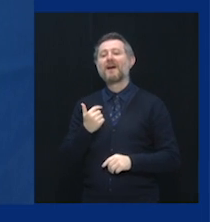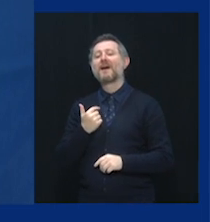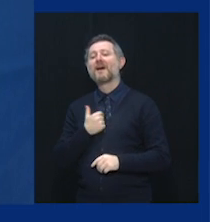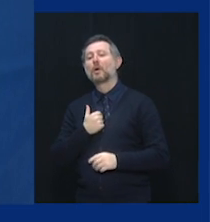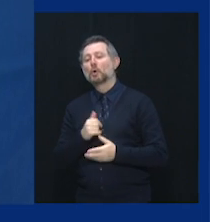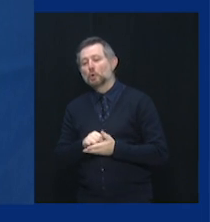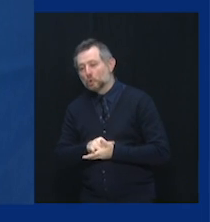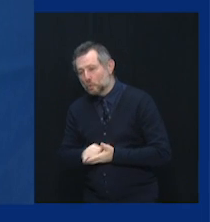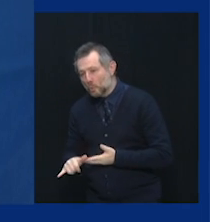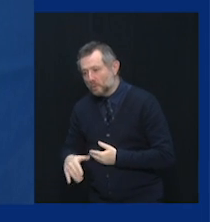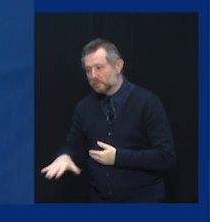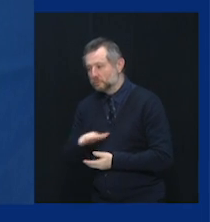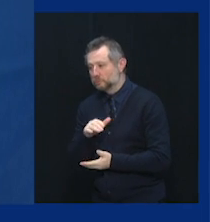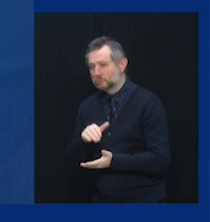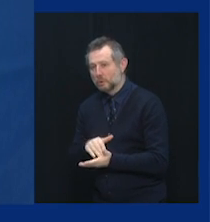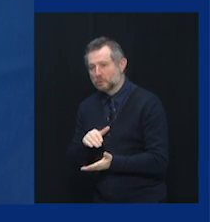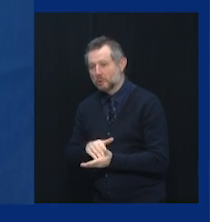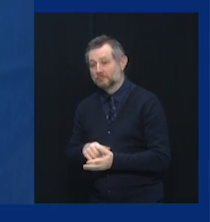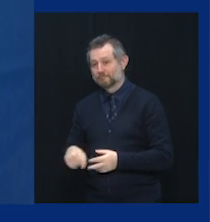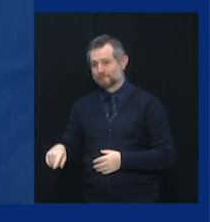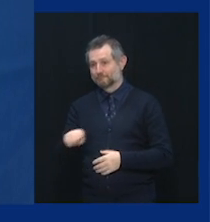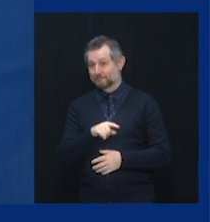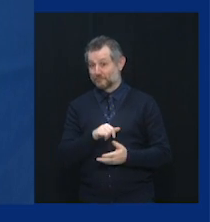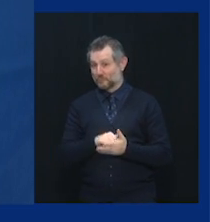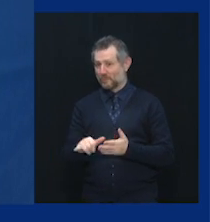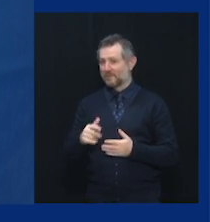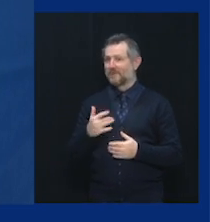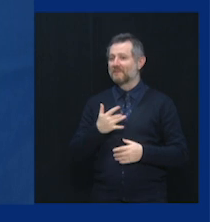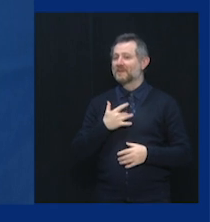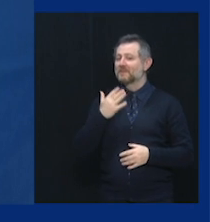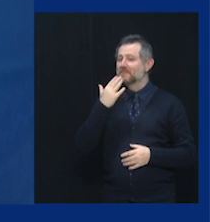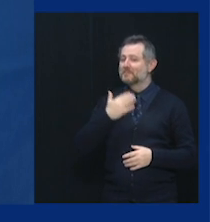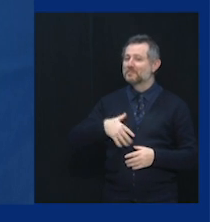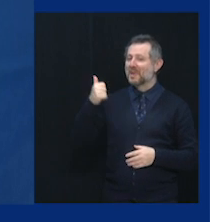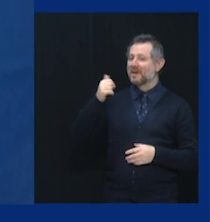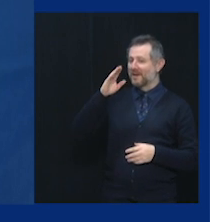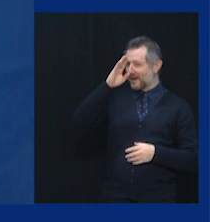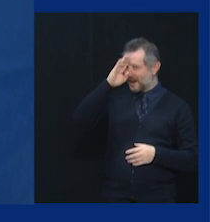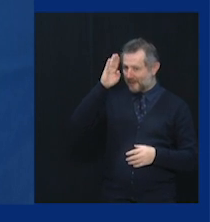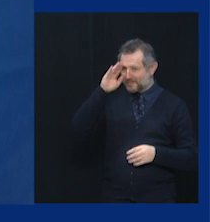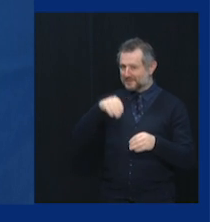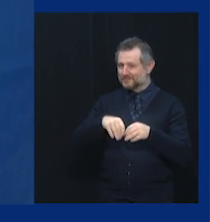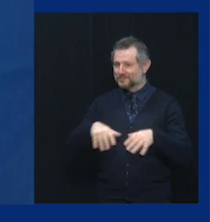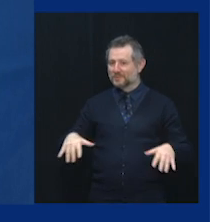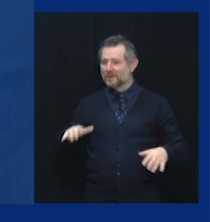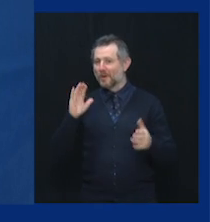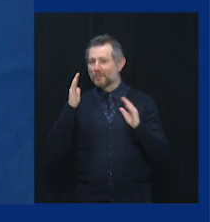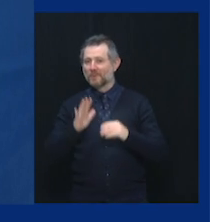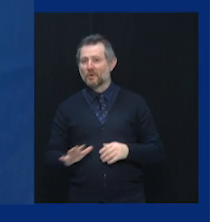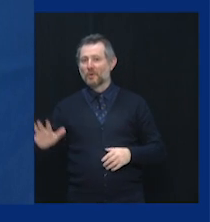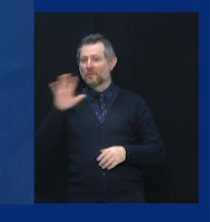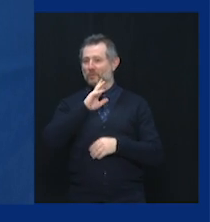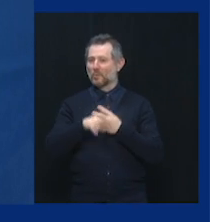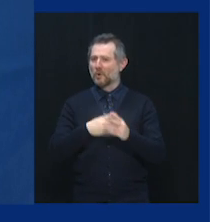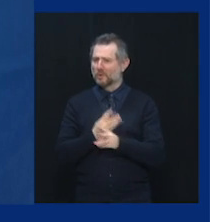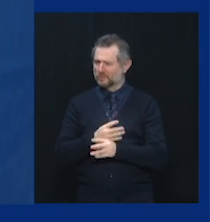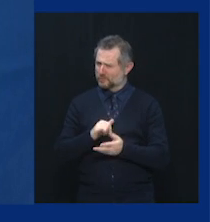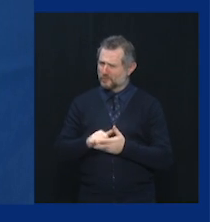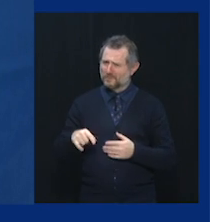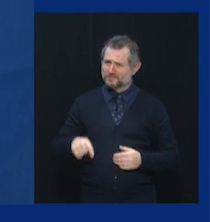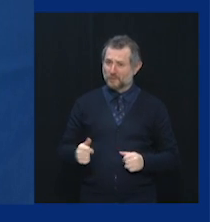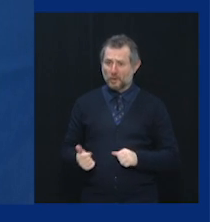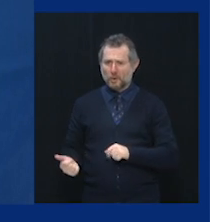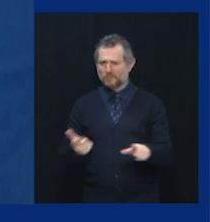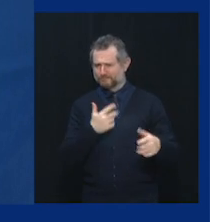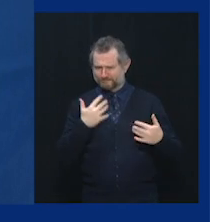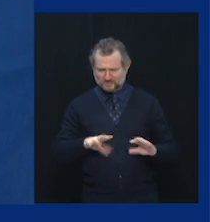it. We have the best hospital network on the globe in New York. They have all gone through the vaccine. It